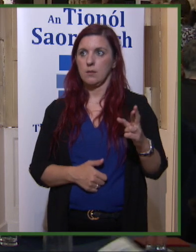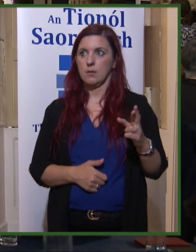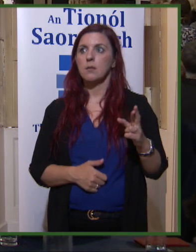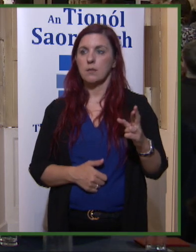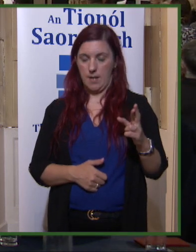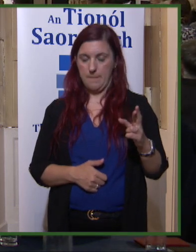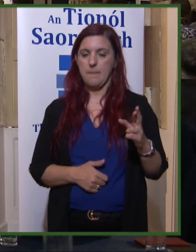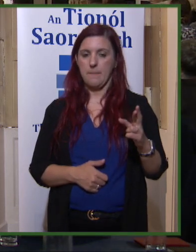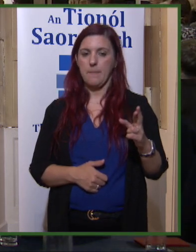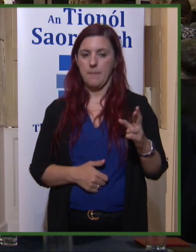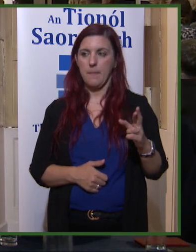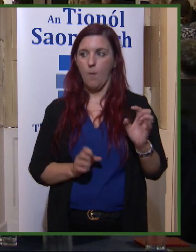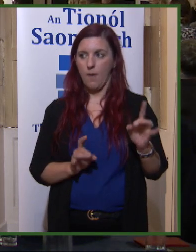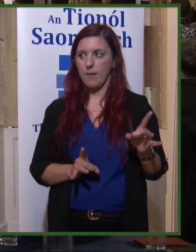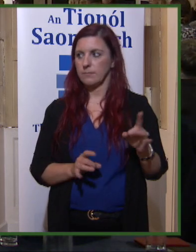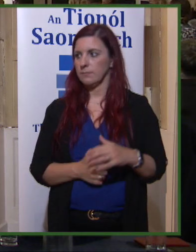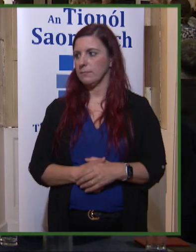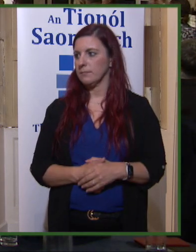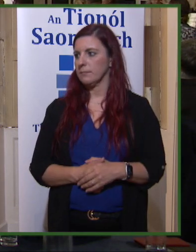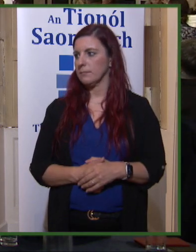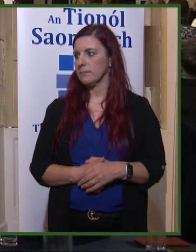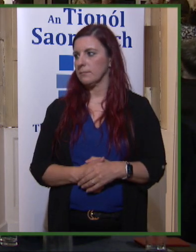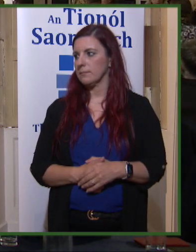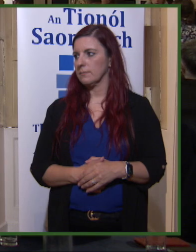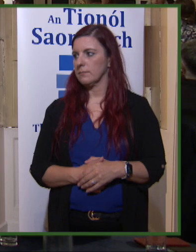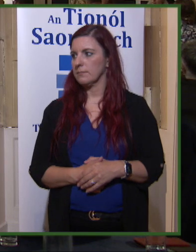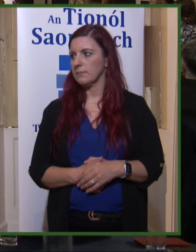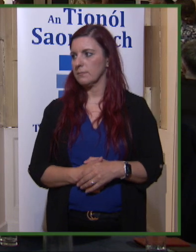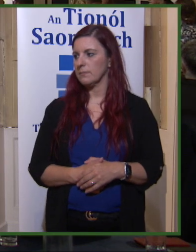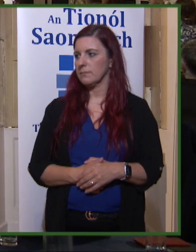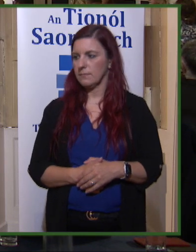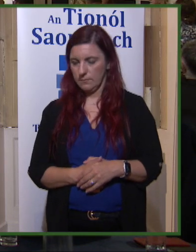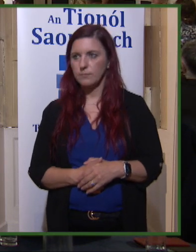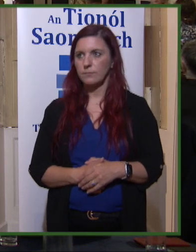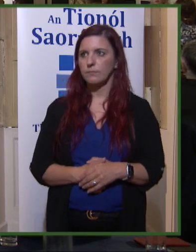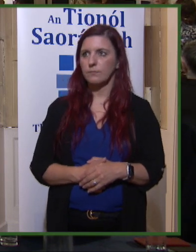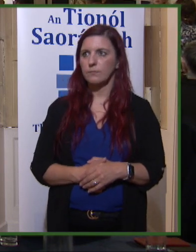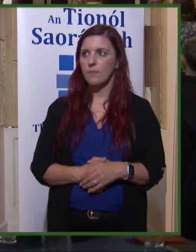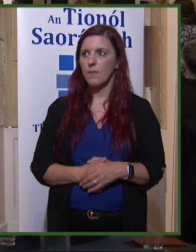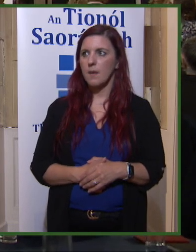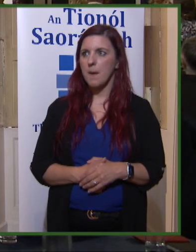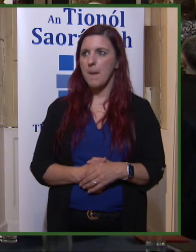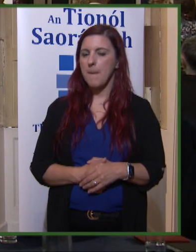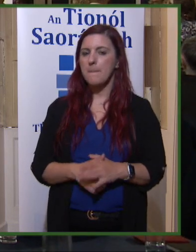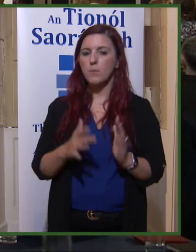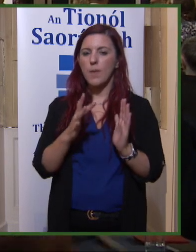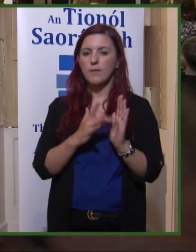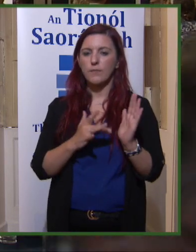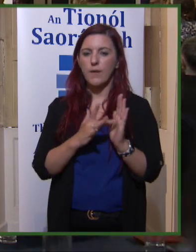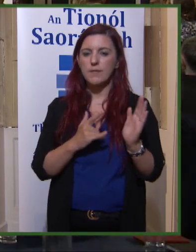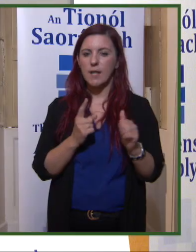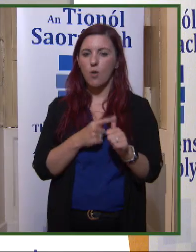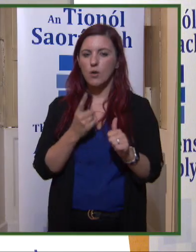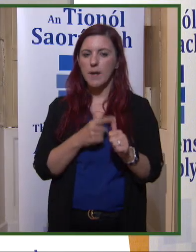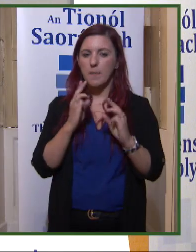Please do, Secretary. Just on that point, Mike, are we okay, Mike? Yeah. Just on the point of